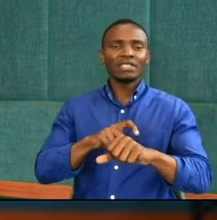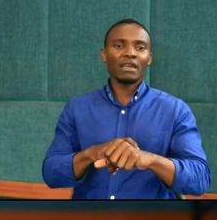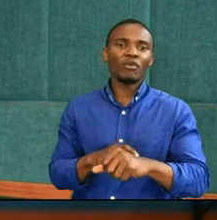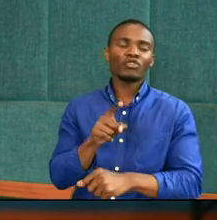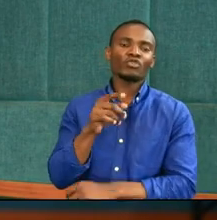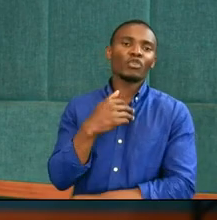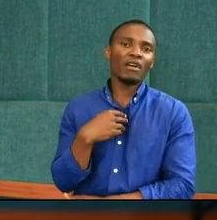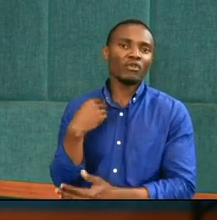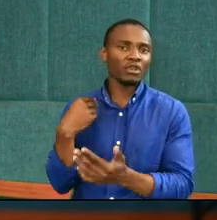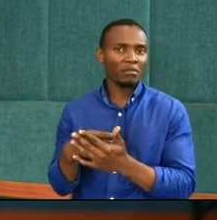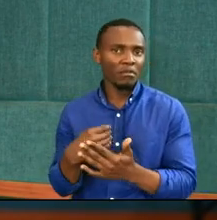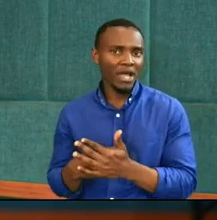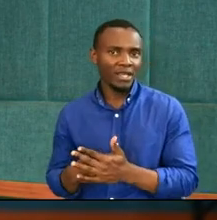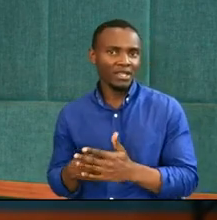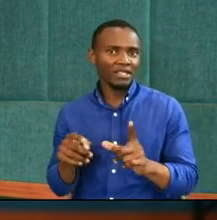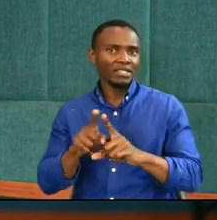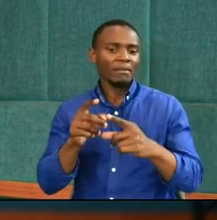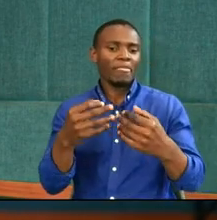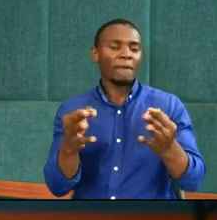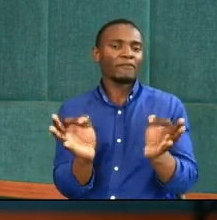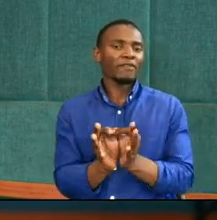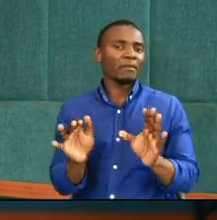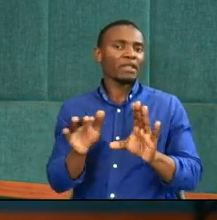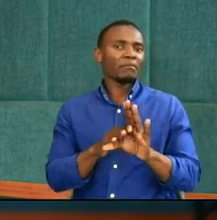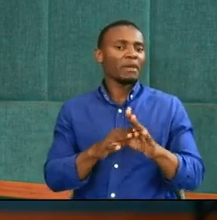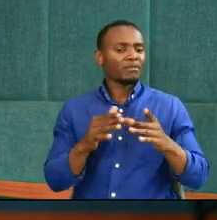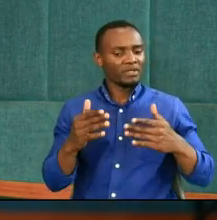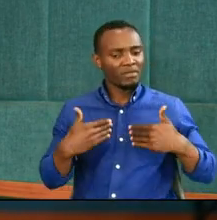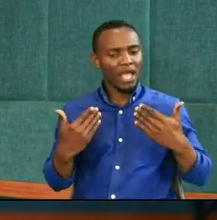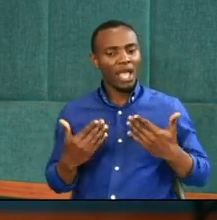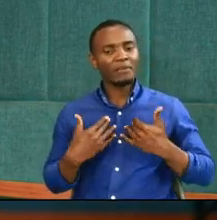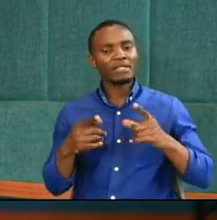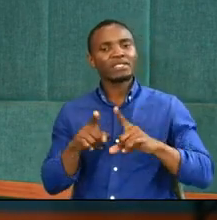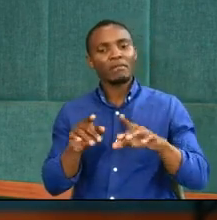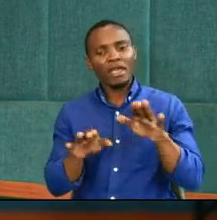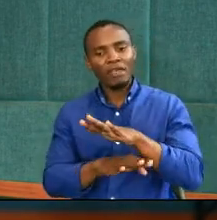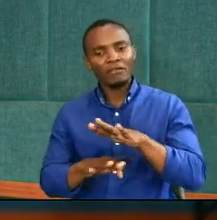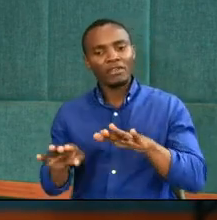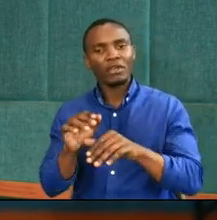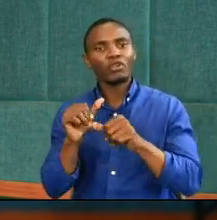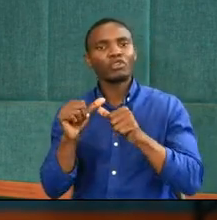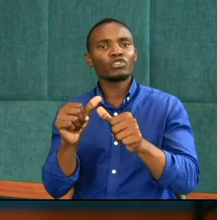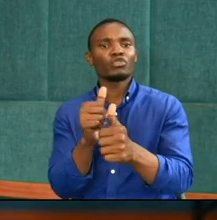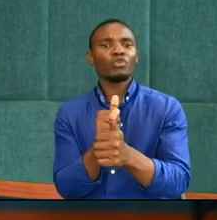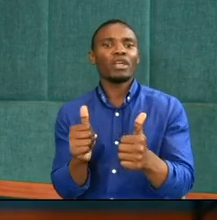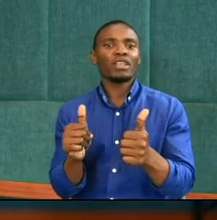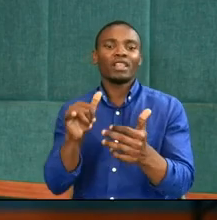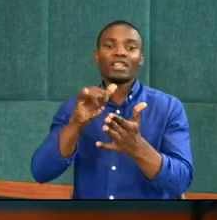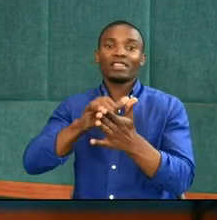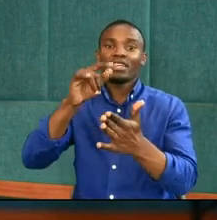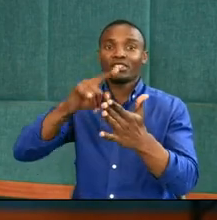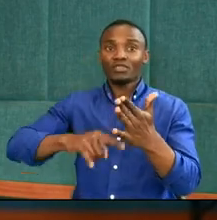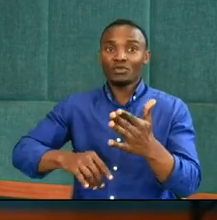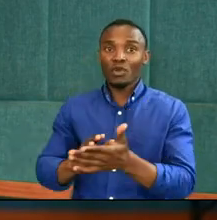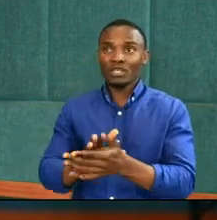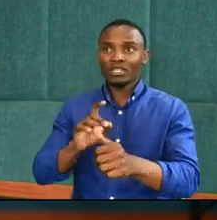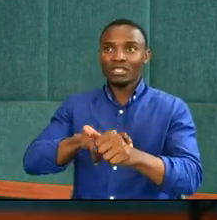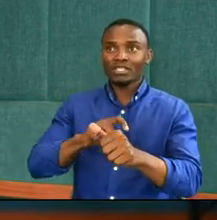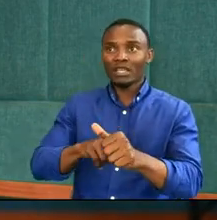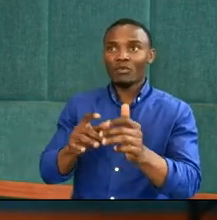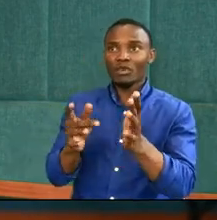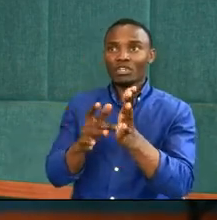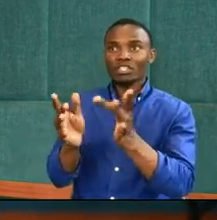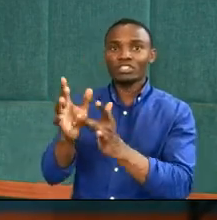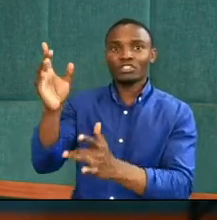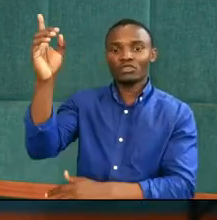in your pocket and your family members are happy and everything is doing well. That's when Jesus is going to put in